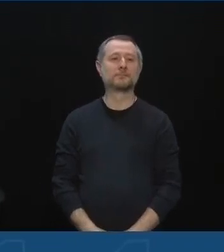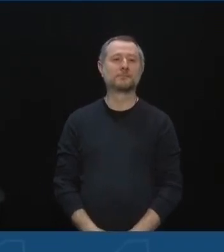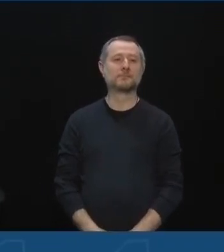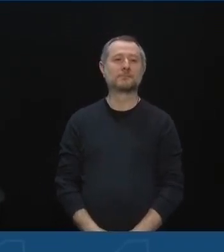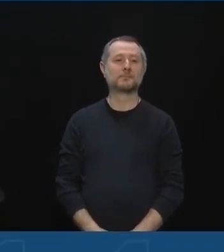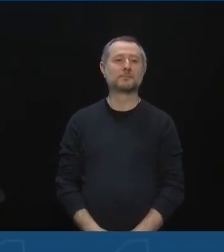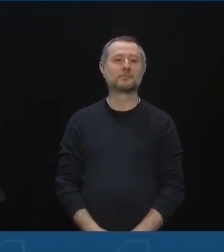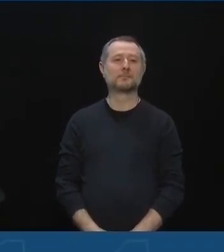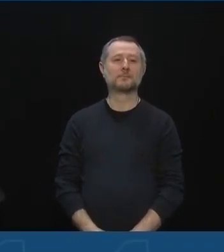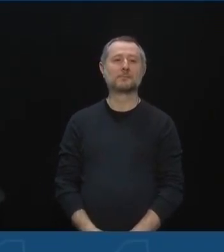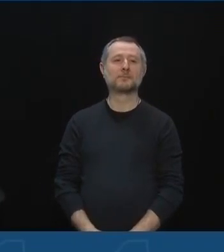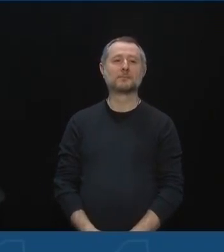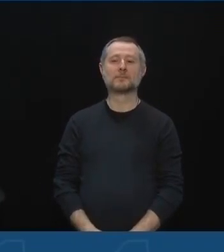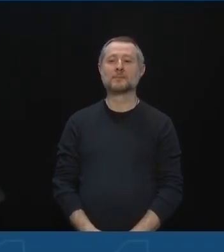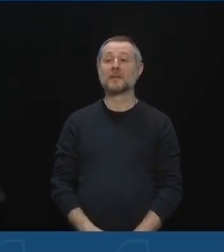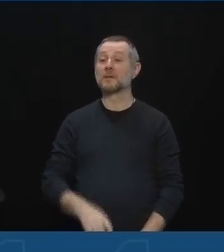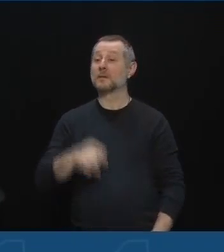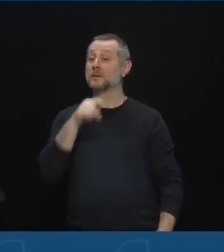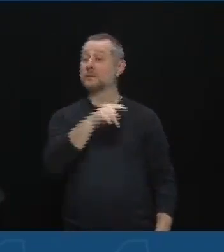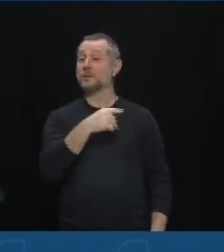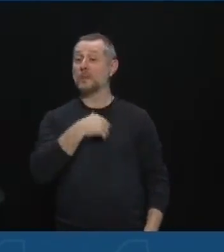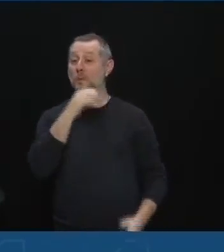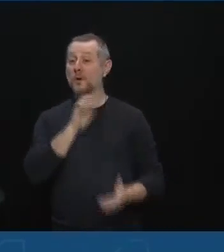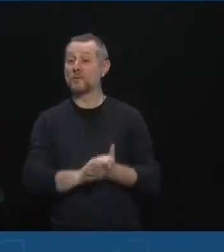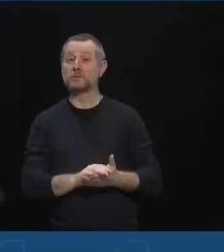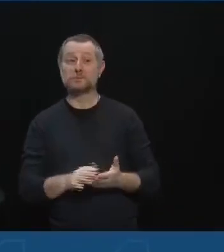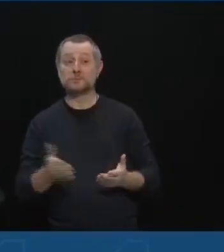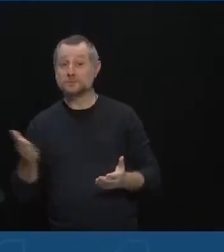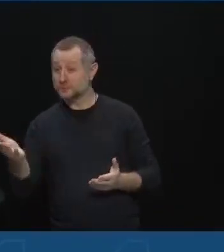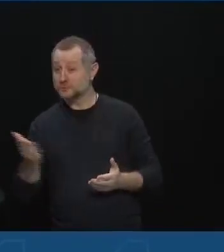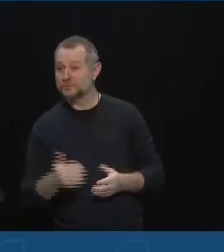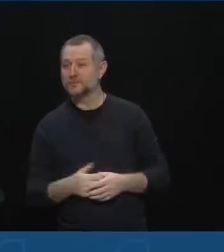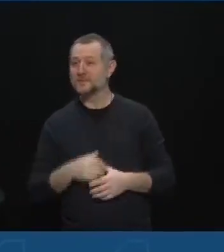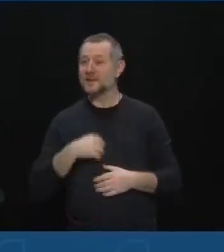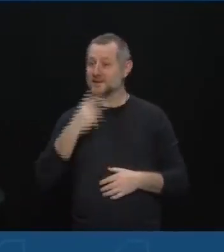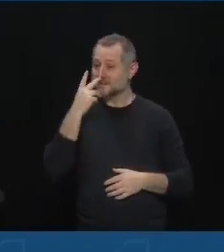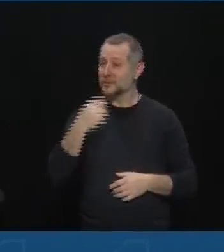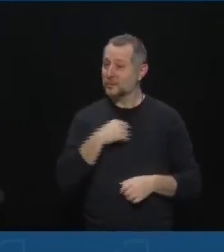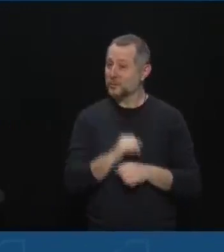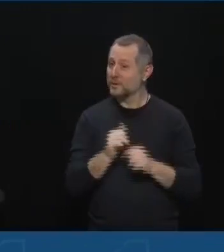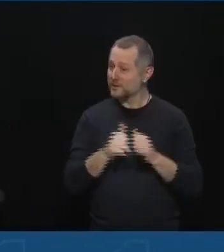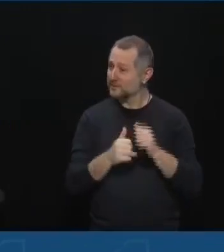Mrs. Evans is here. See, honey, I told you I was spending all that time with the county executive.